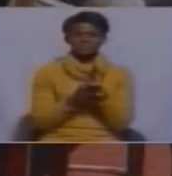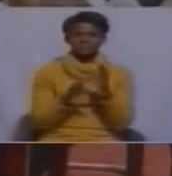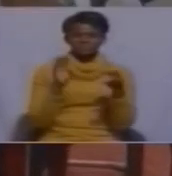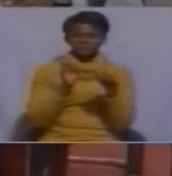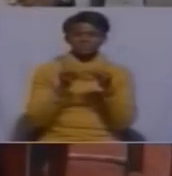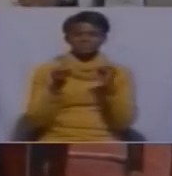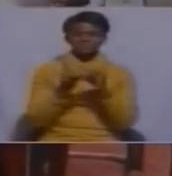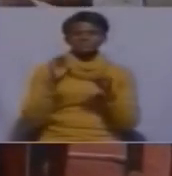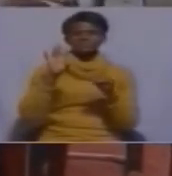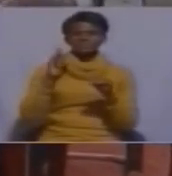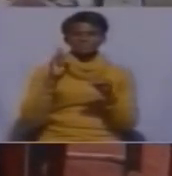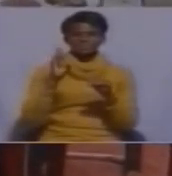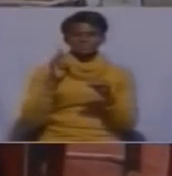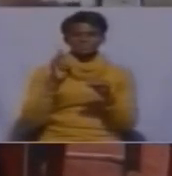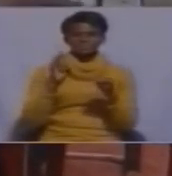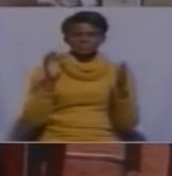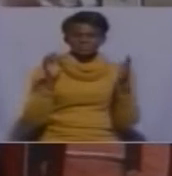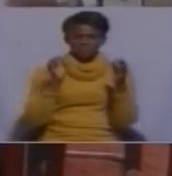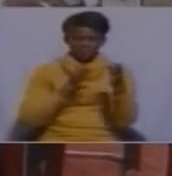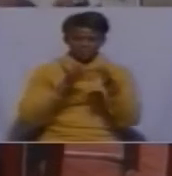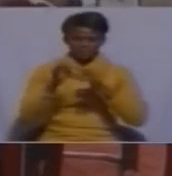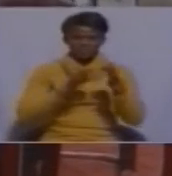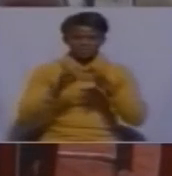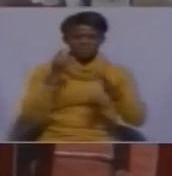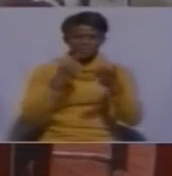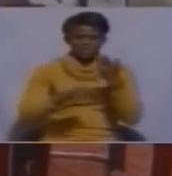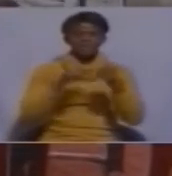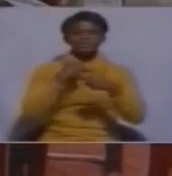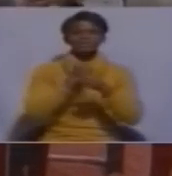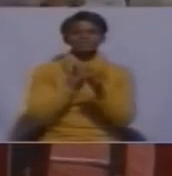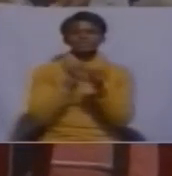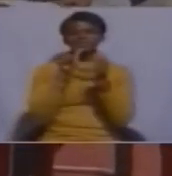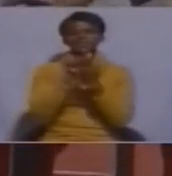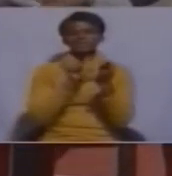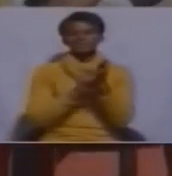7 sets out what constitutes the law in Zambia.